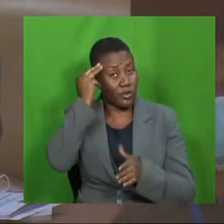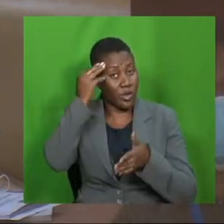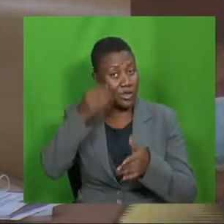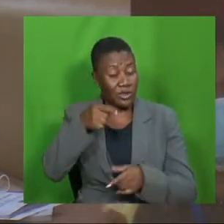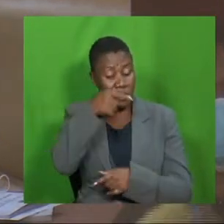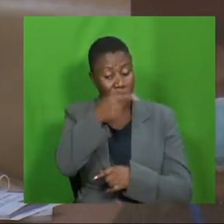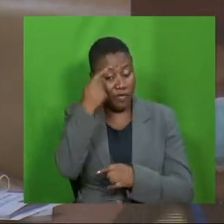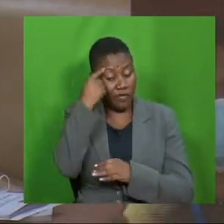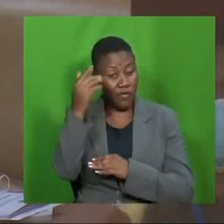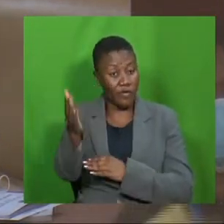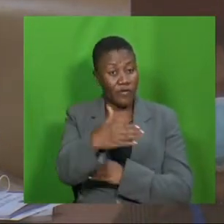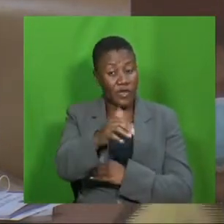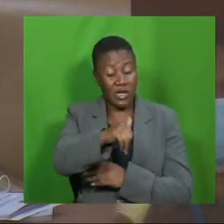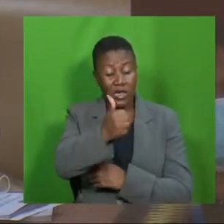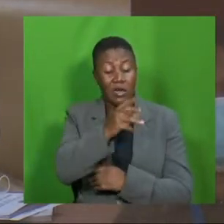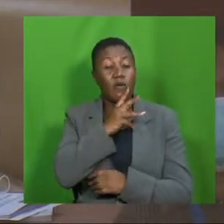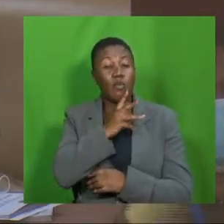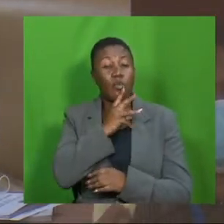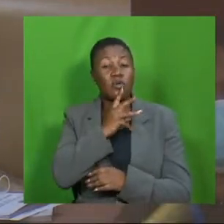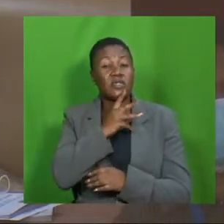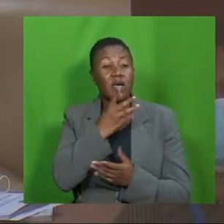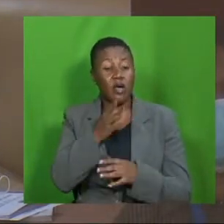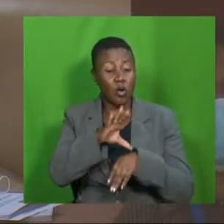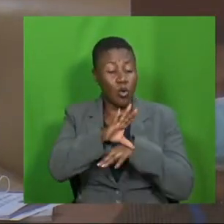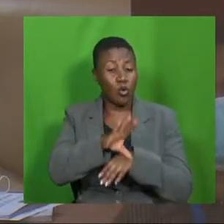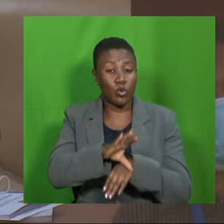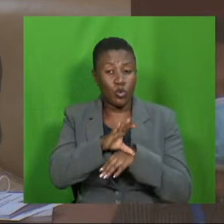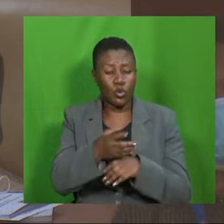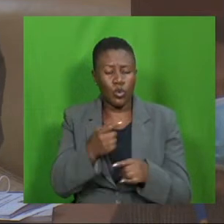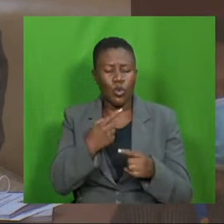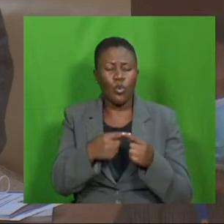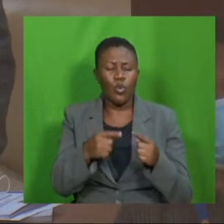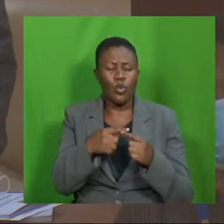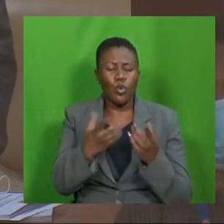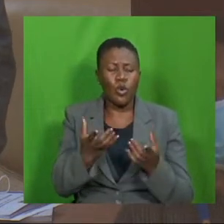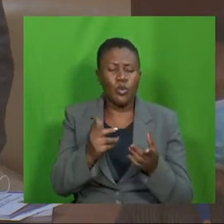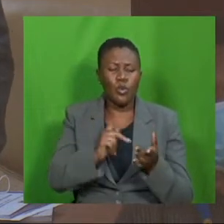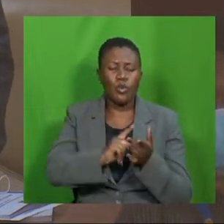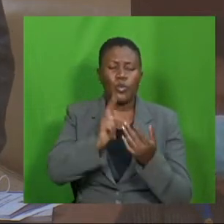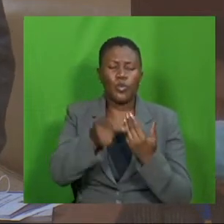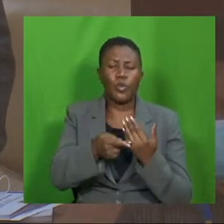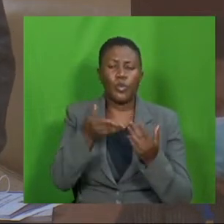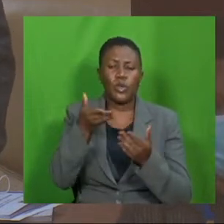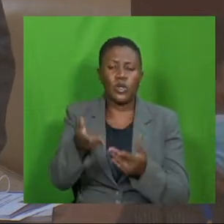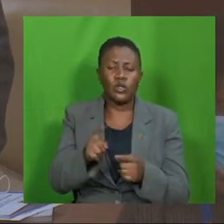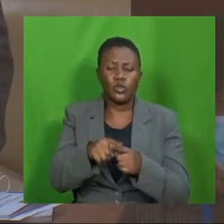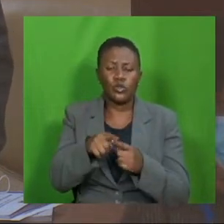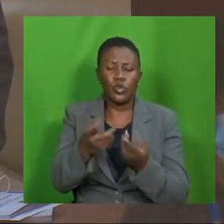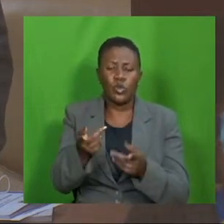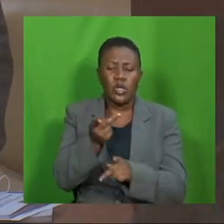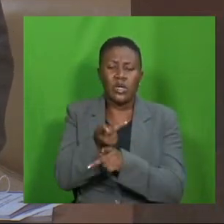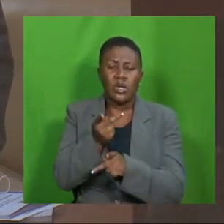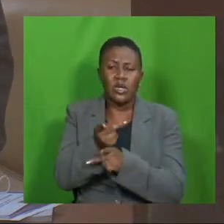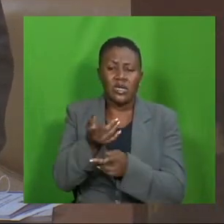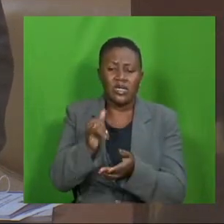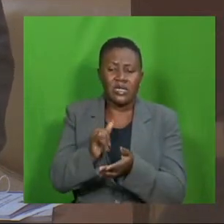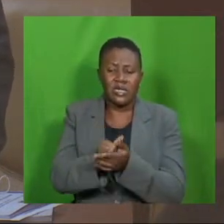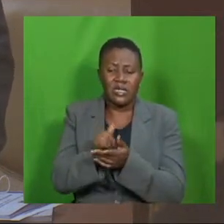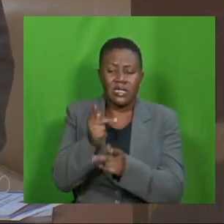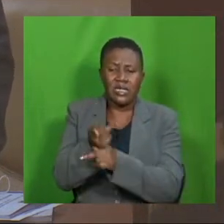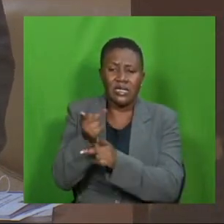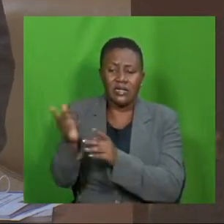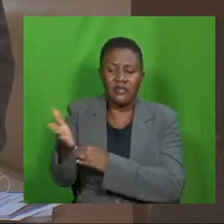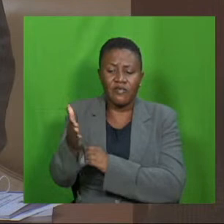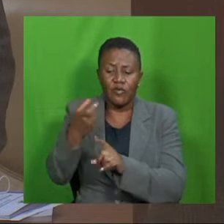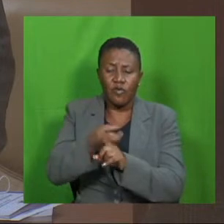Aquaculture Development what interventions will be put in place to secure Ghana's marine fish stock, which has